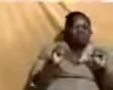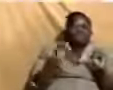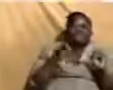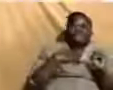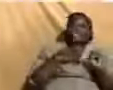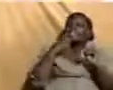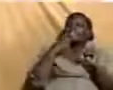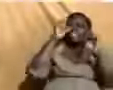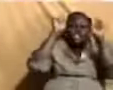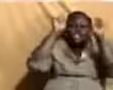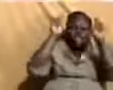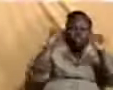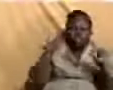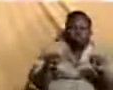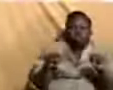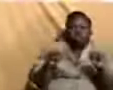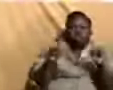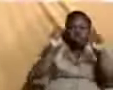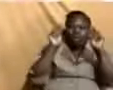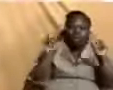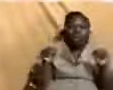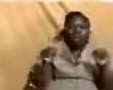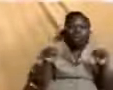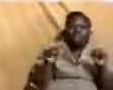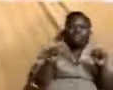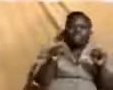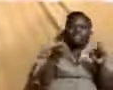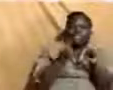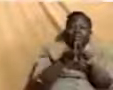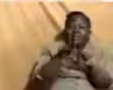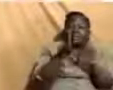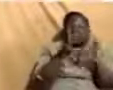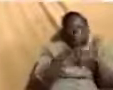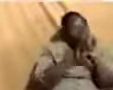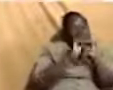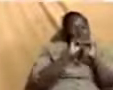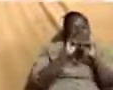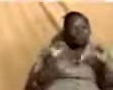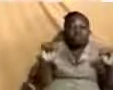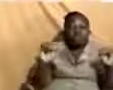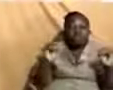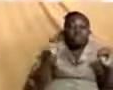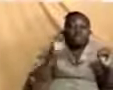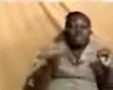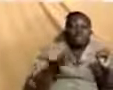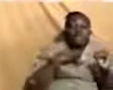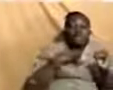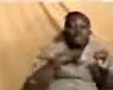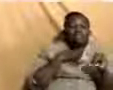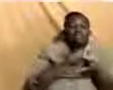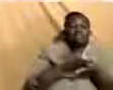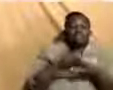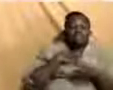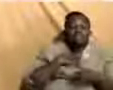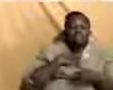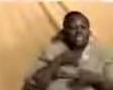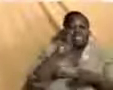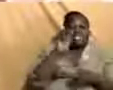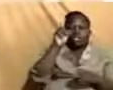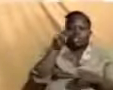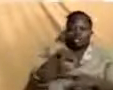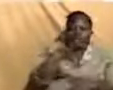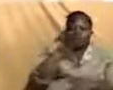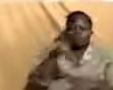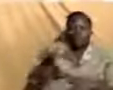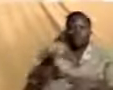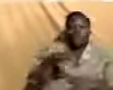going to ignore those particular phrases, those qualifications. Unlawful, without good faith, that's out of order. That judgment was wrong. And when